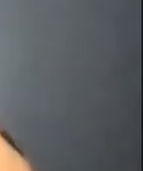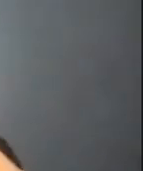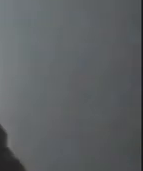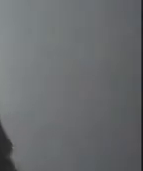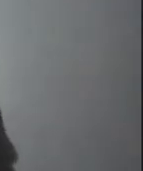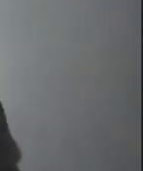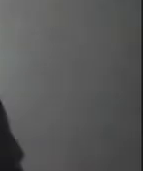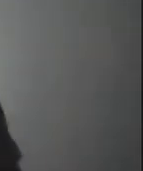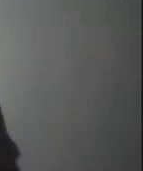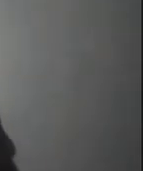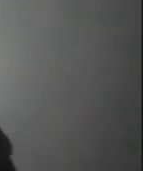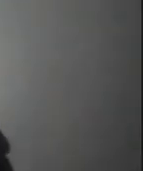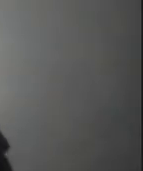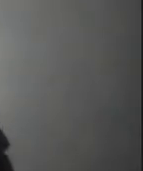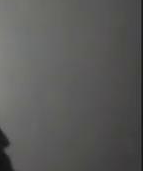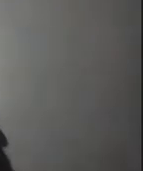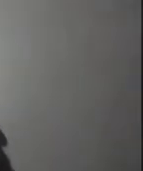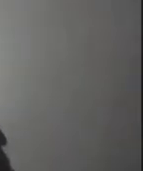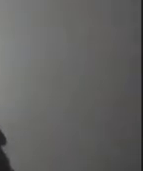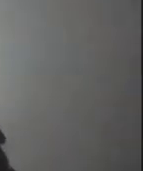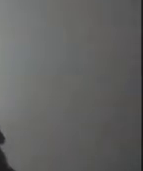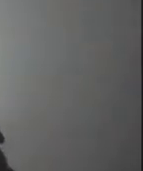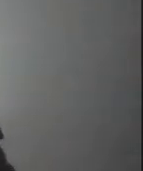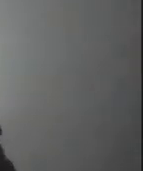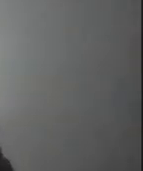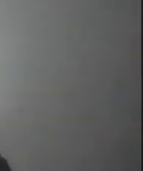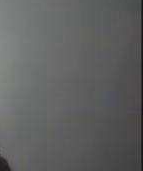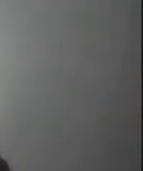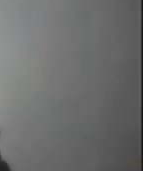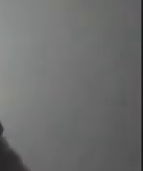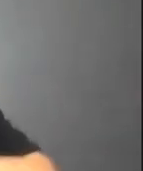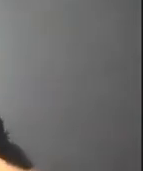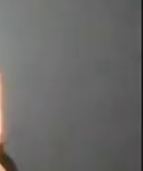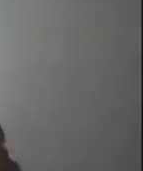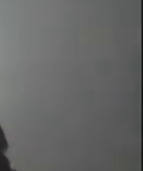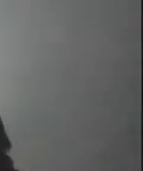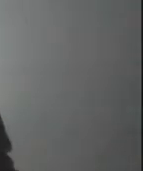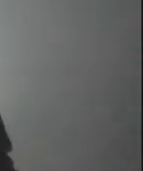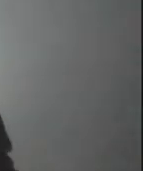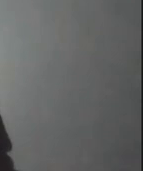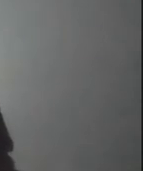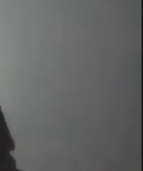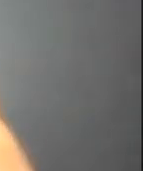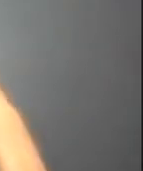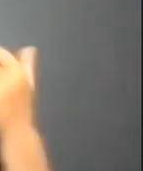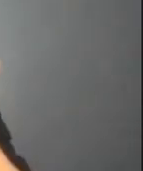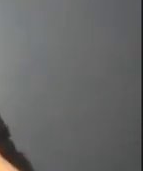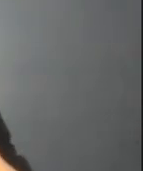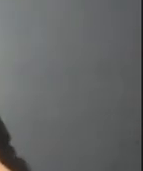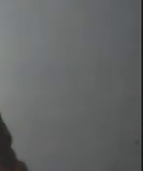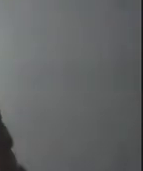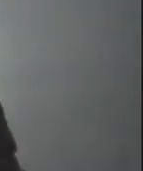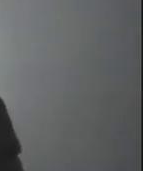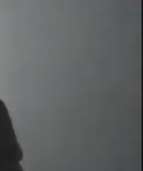I think that to end, I'd say that the message from Antonio Guterres, the General Secretary of the United Nations, a very